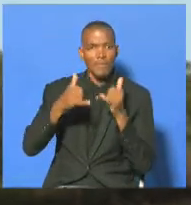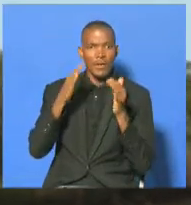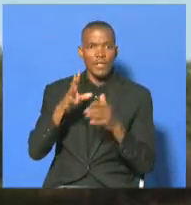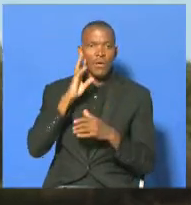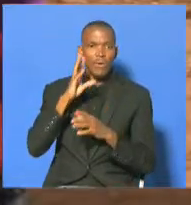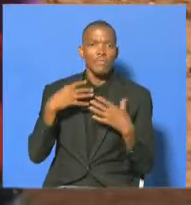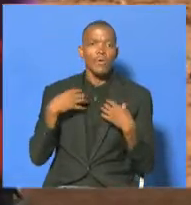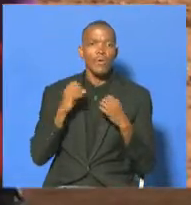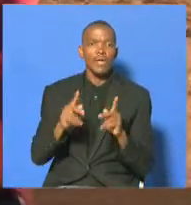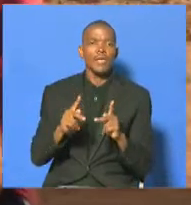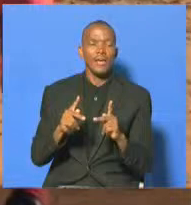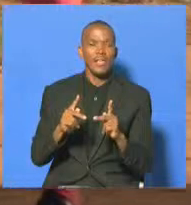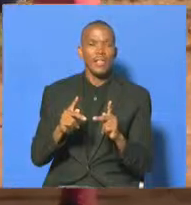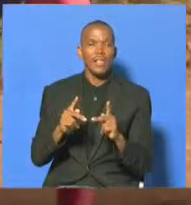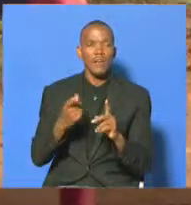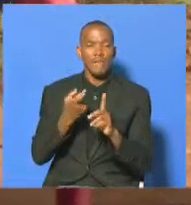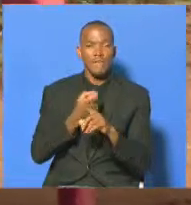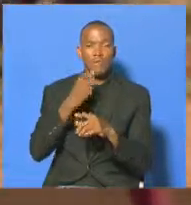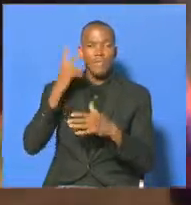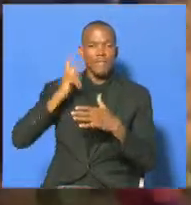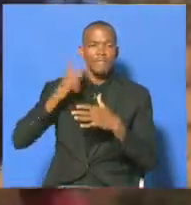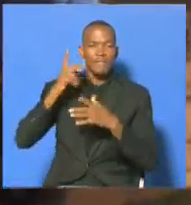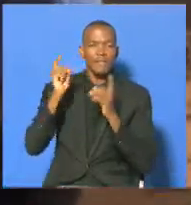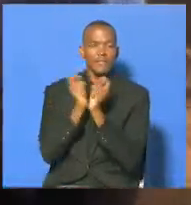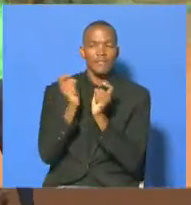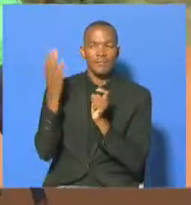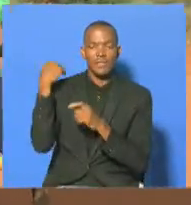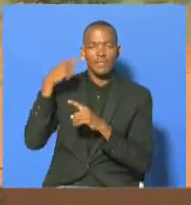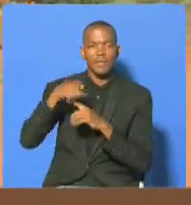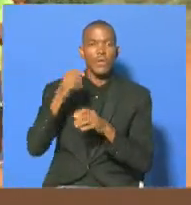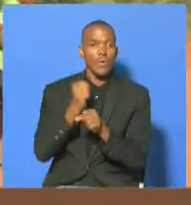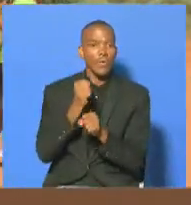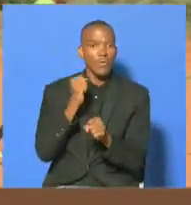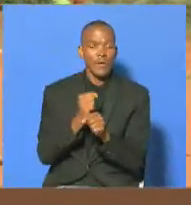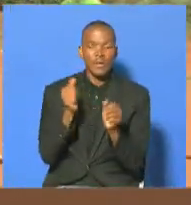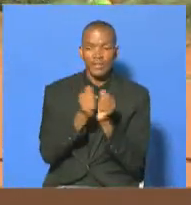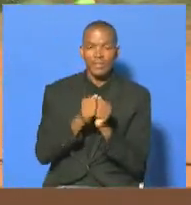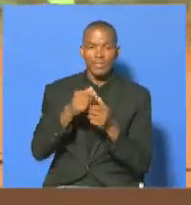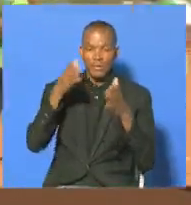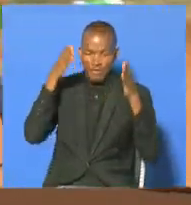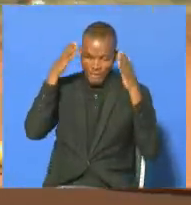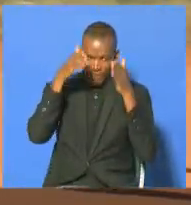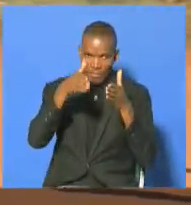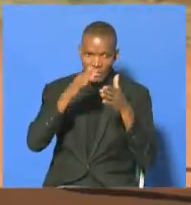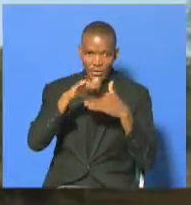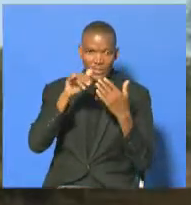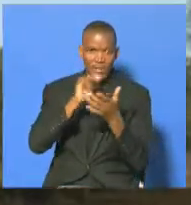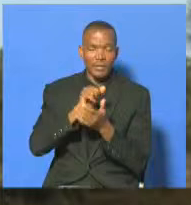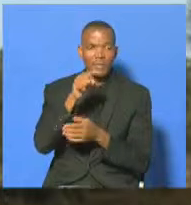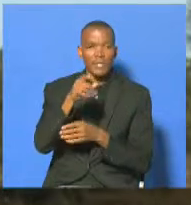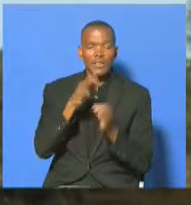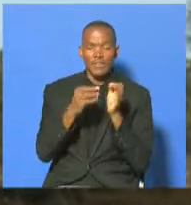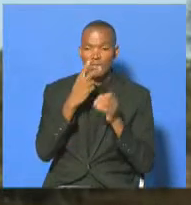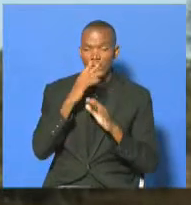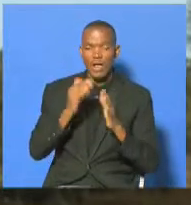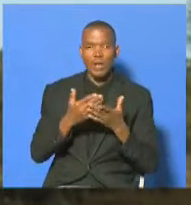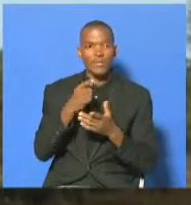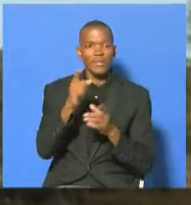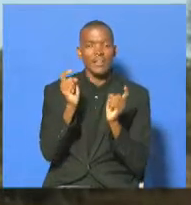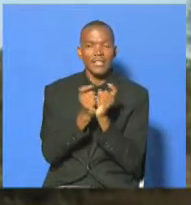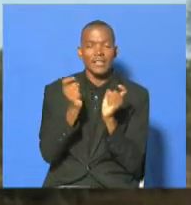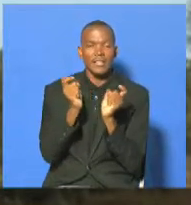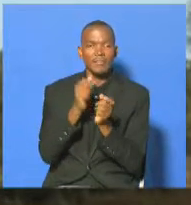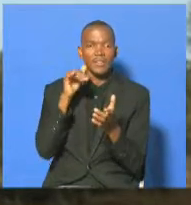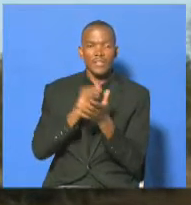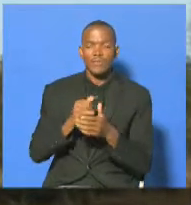be okay. From our last game, we would say we have been working on concentration laps. Because if you look at our games, most of our